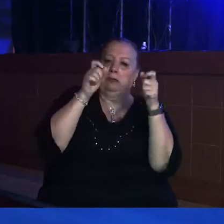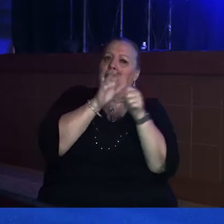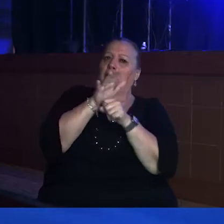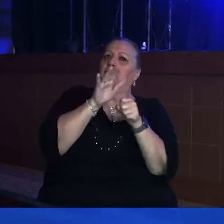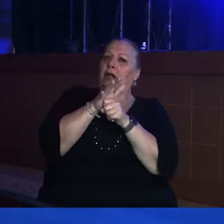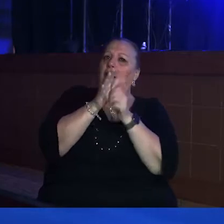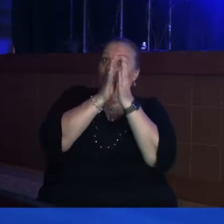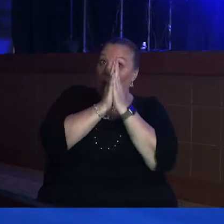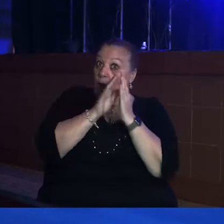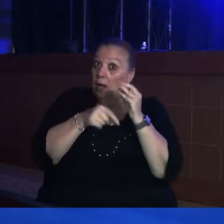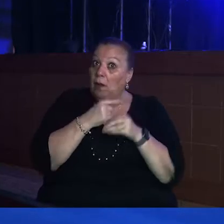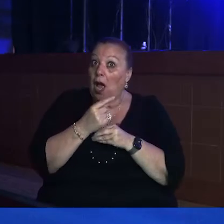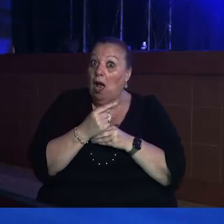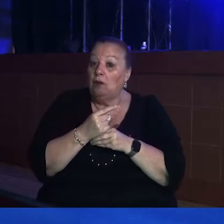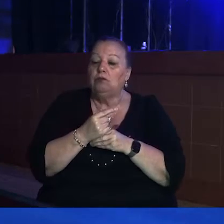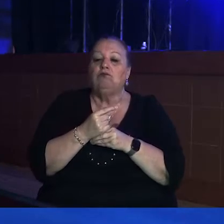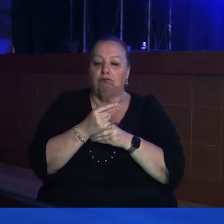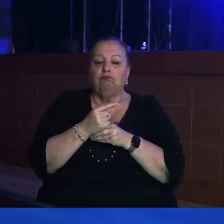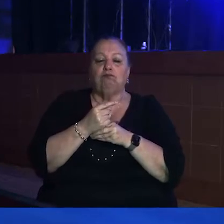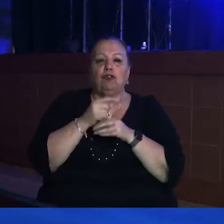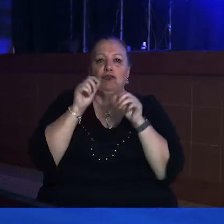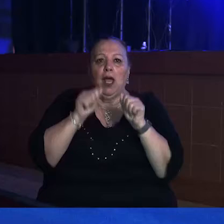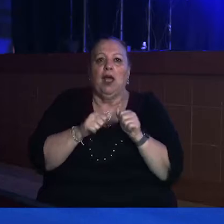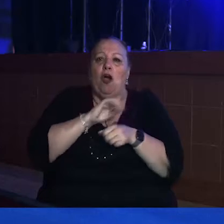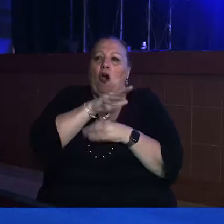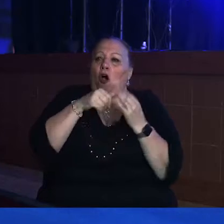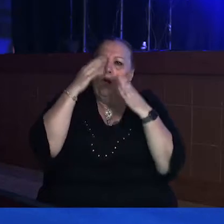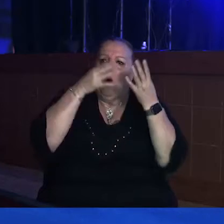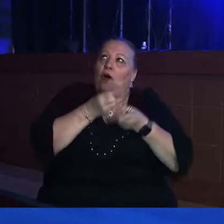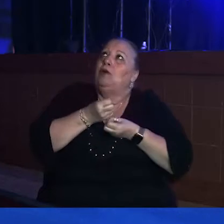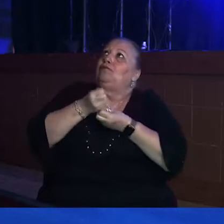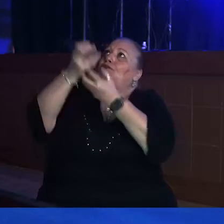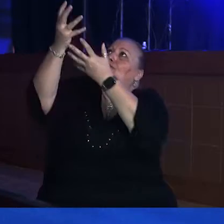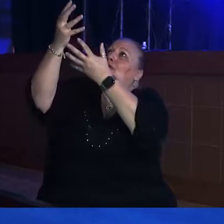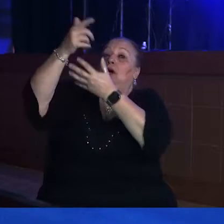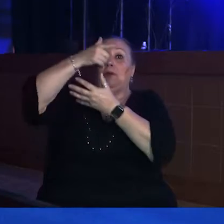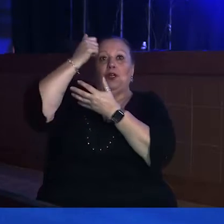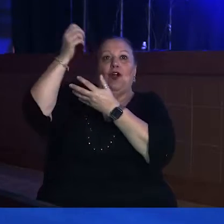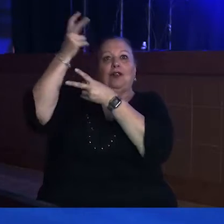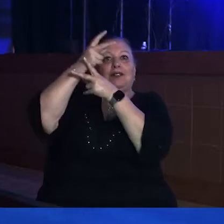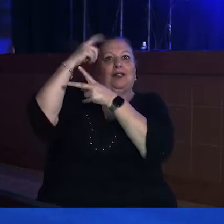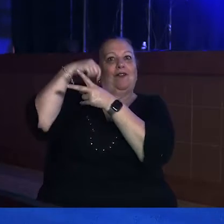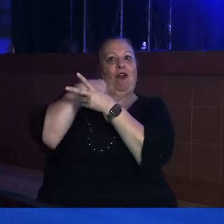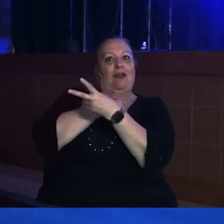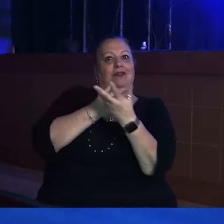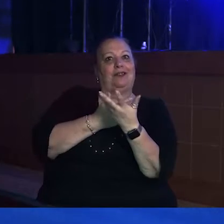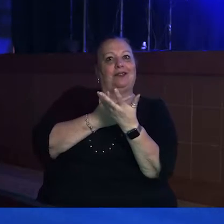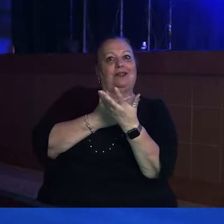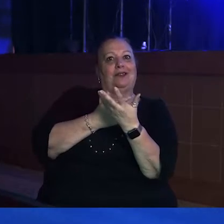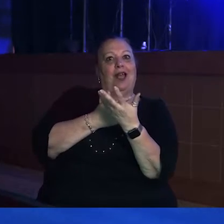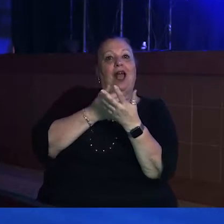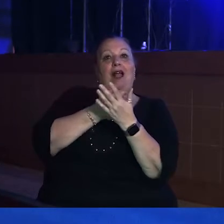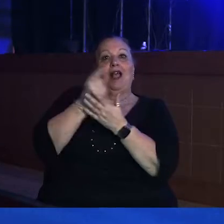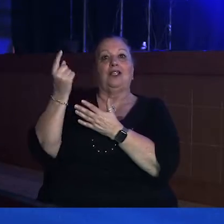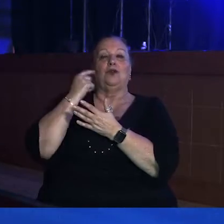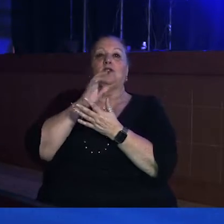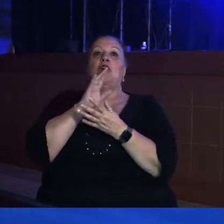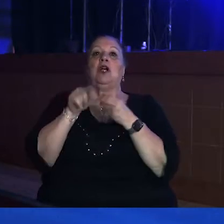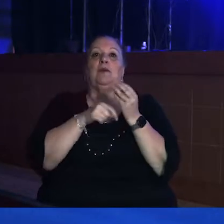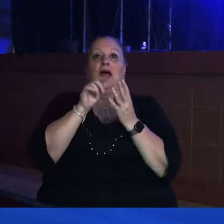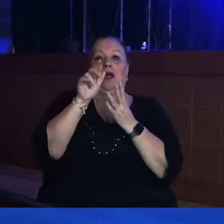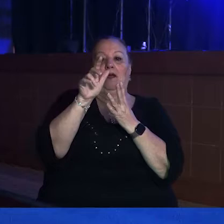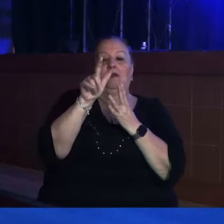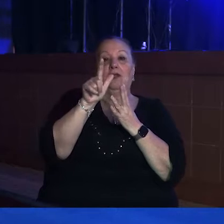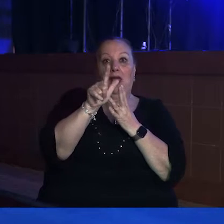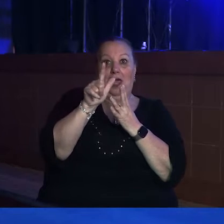about. We cast all our cares on Him because He cares for us. And then last week we talked about the L in the